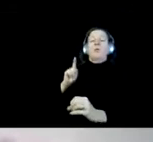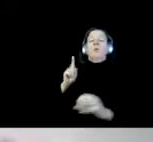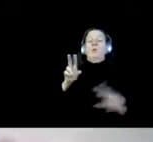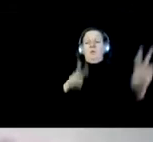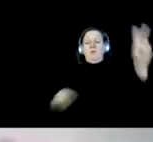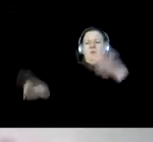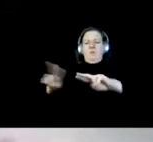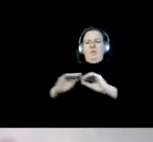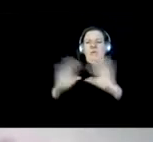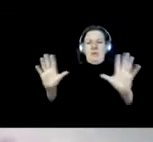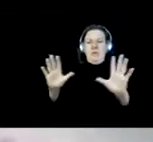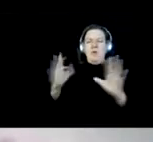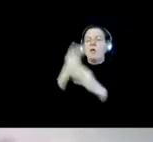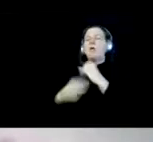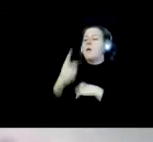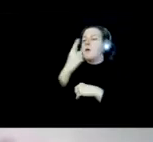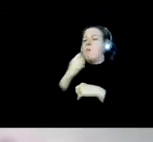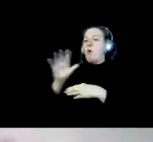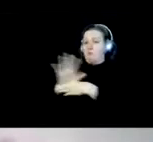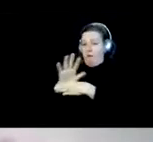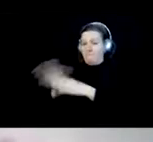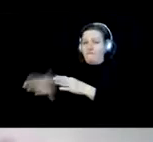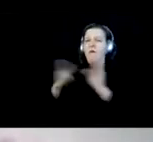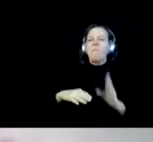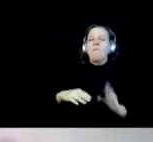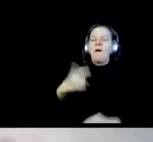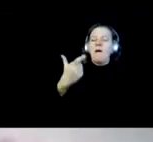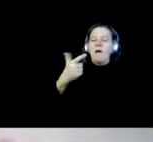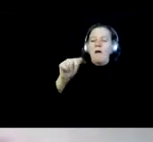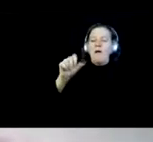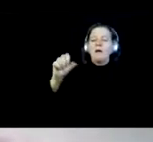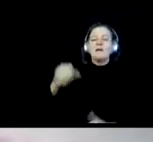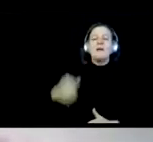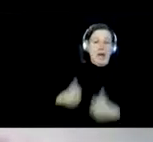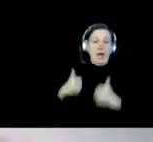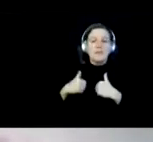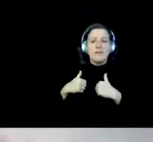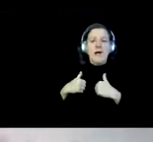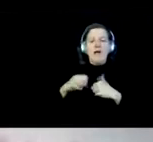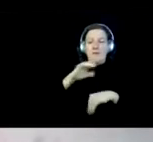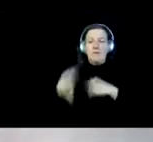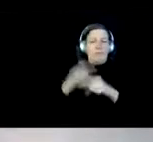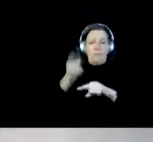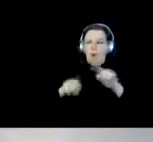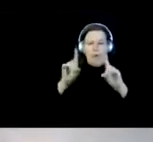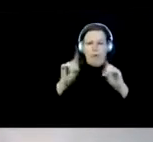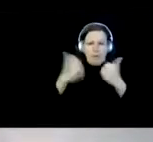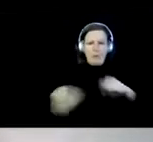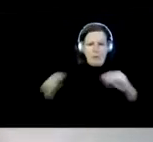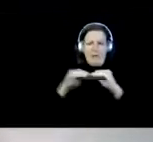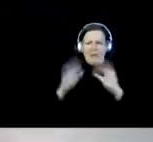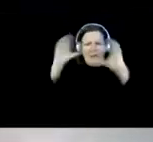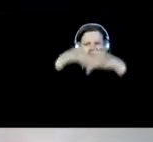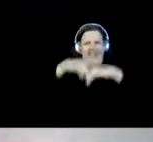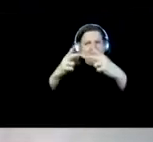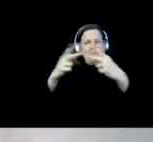both Red Film and Glass Life are sort of about like being unable to do that anymore, or I mean, it's kind of this ironic space within the pandemic because it